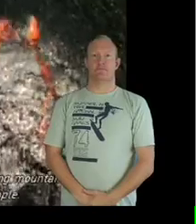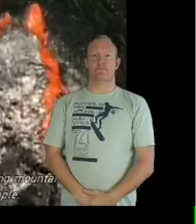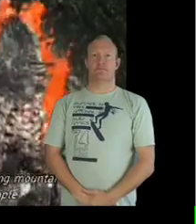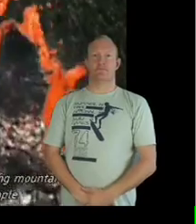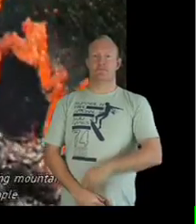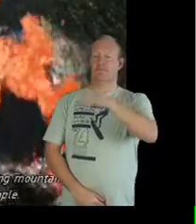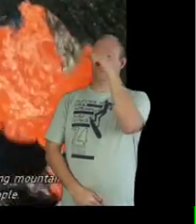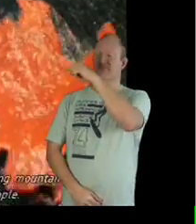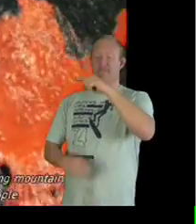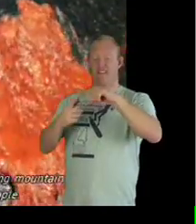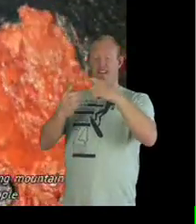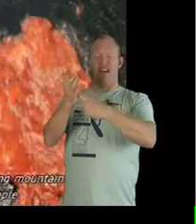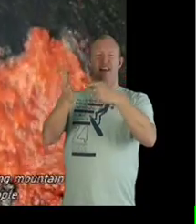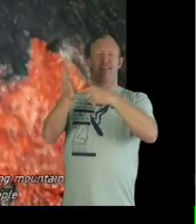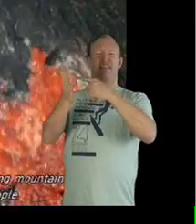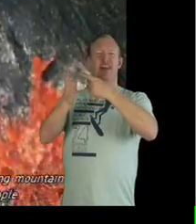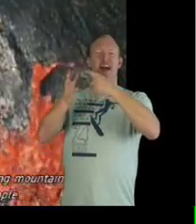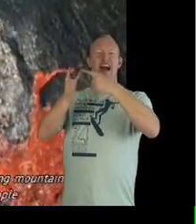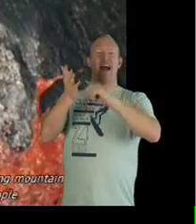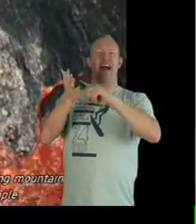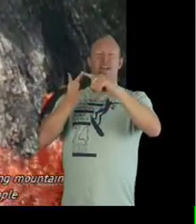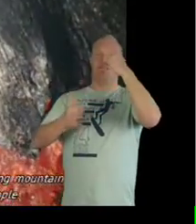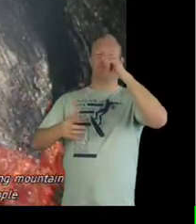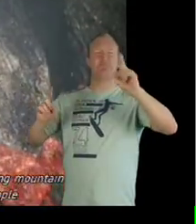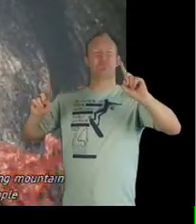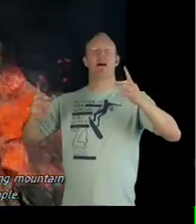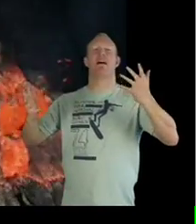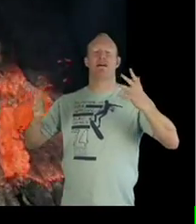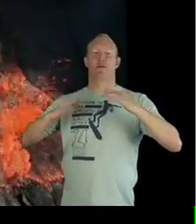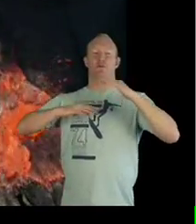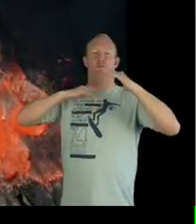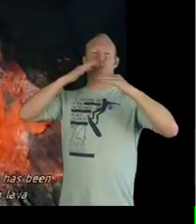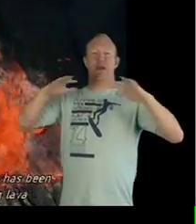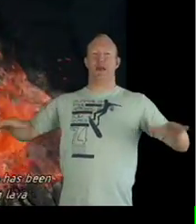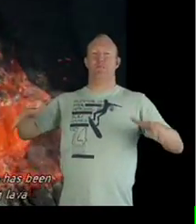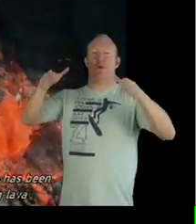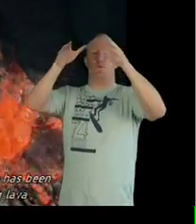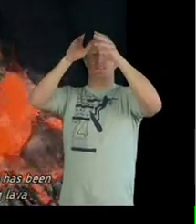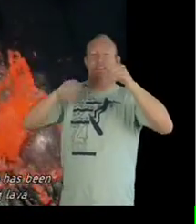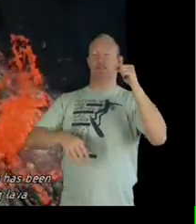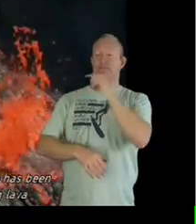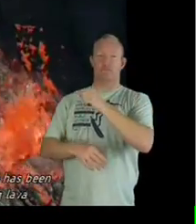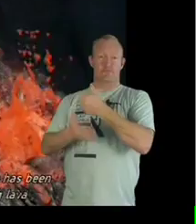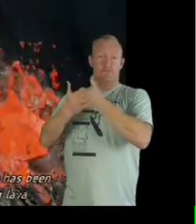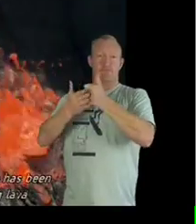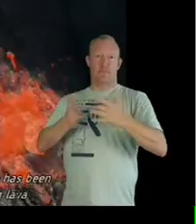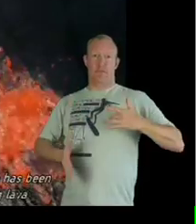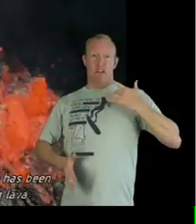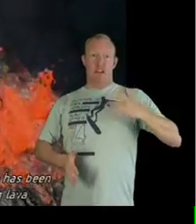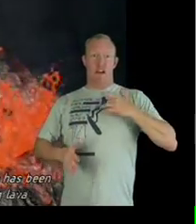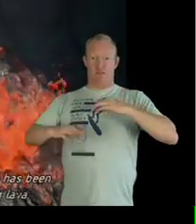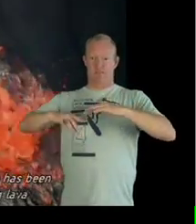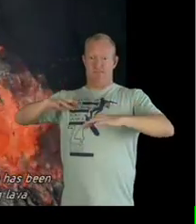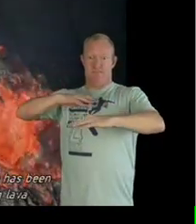The name means the smoking mountain to the local Afar people. It's reckoned this volcano has been